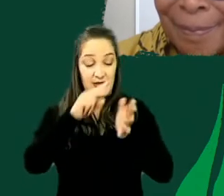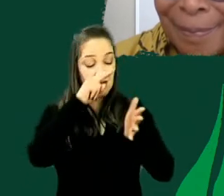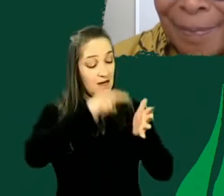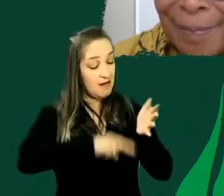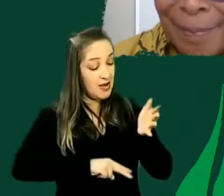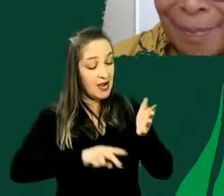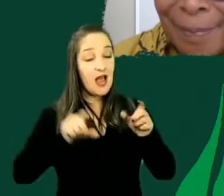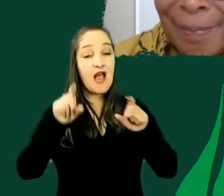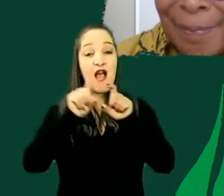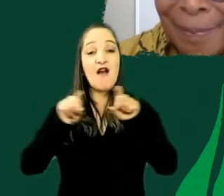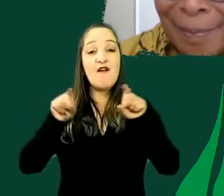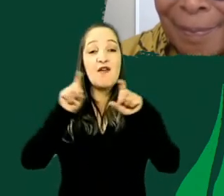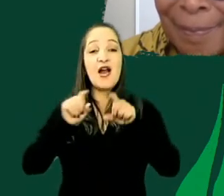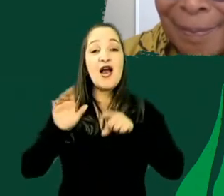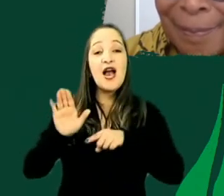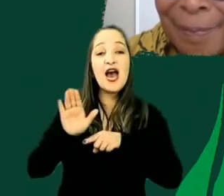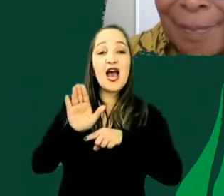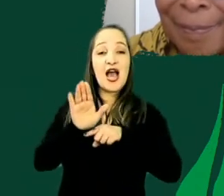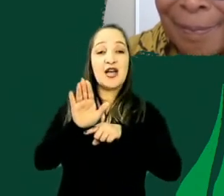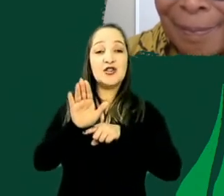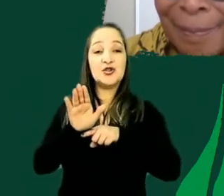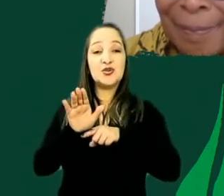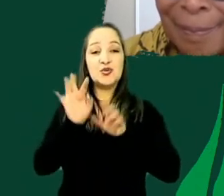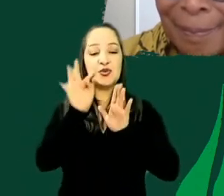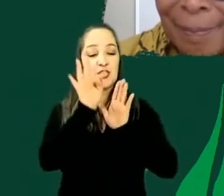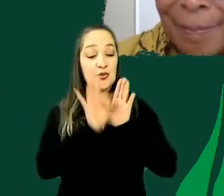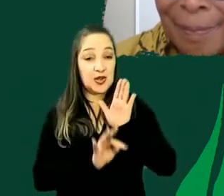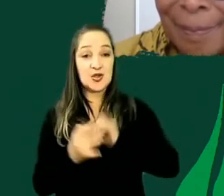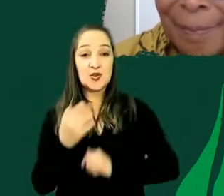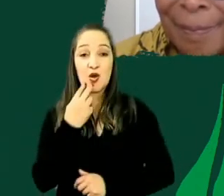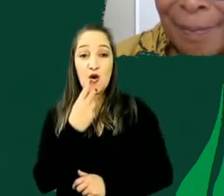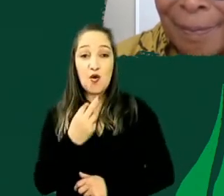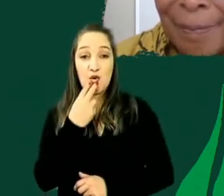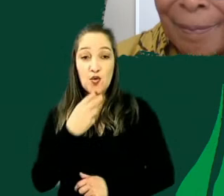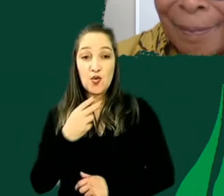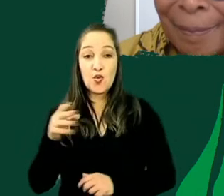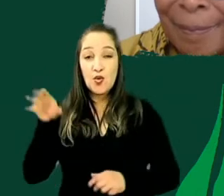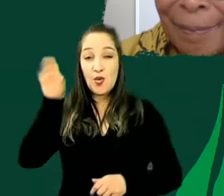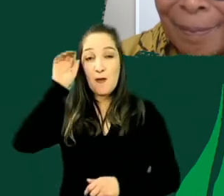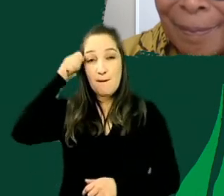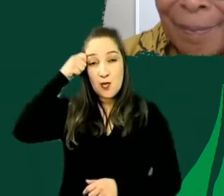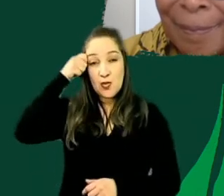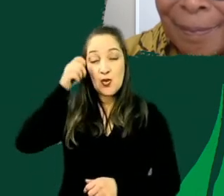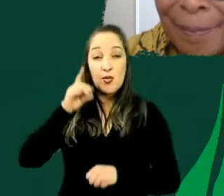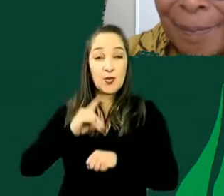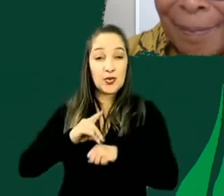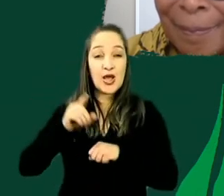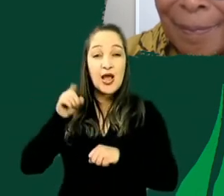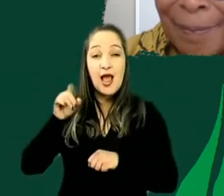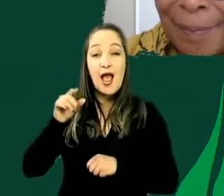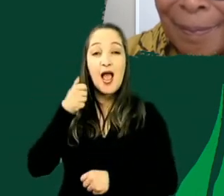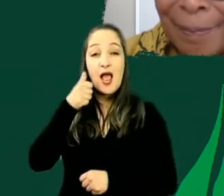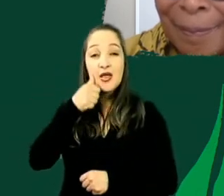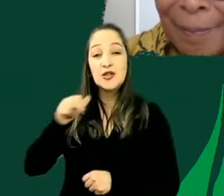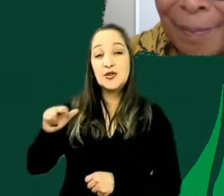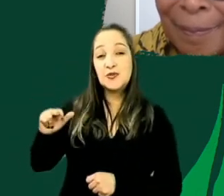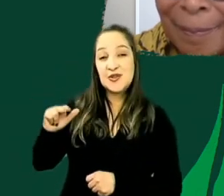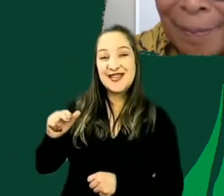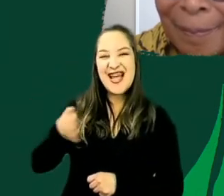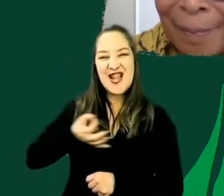helps to trigger the color purple is when her sister